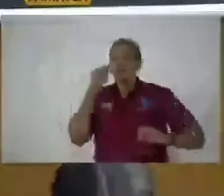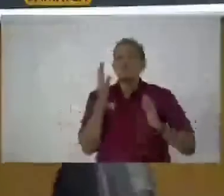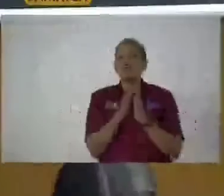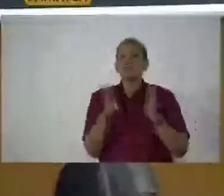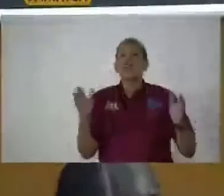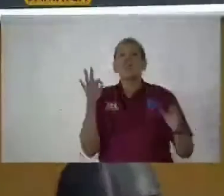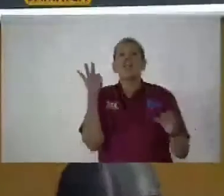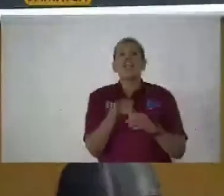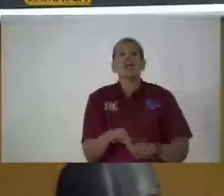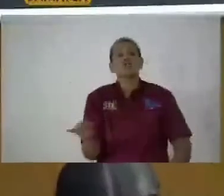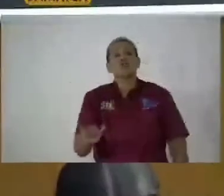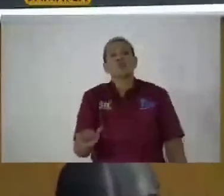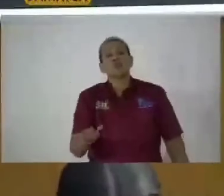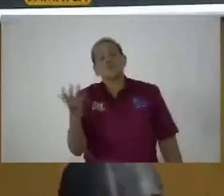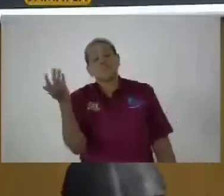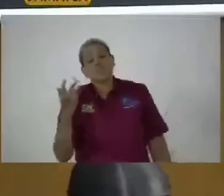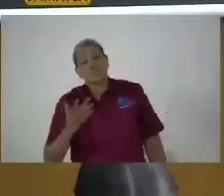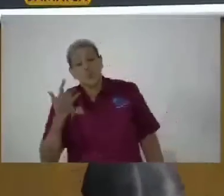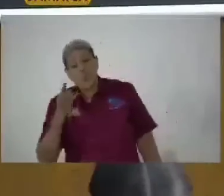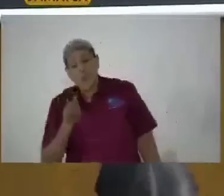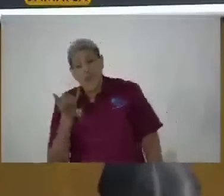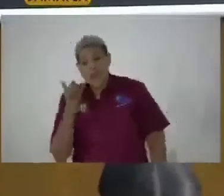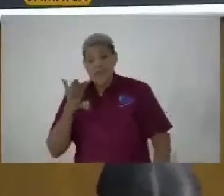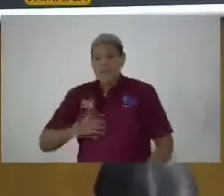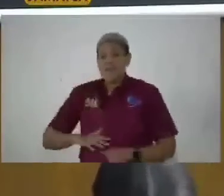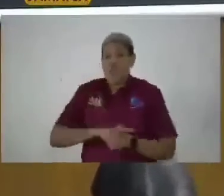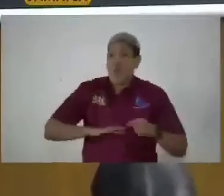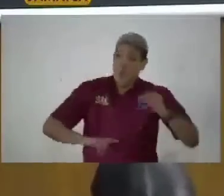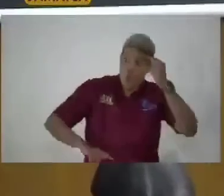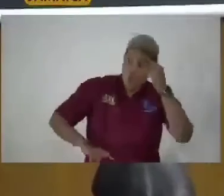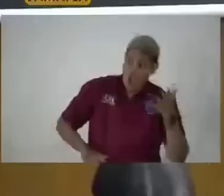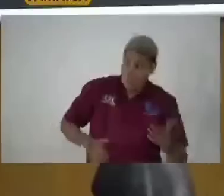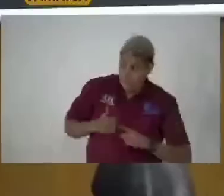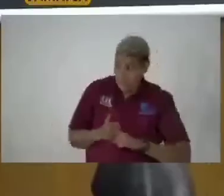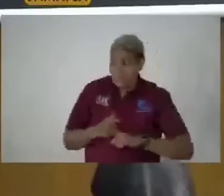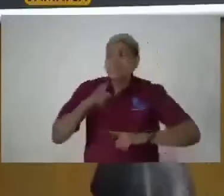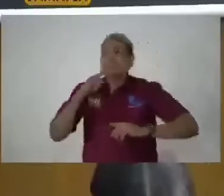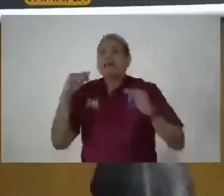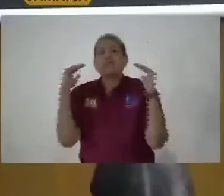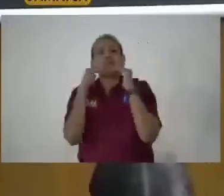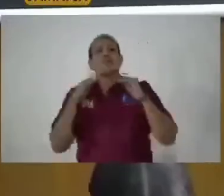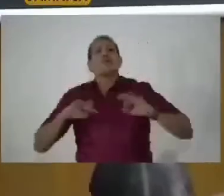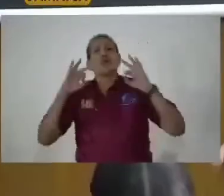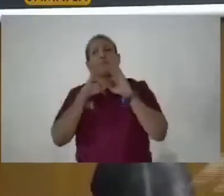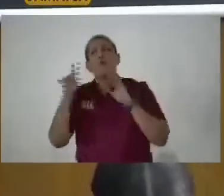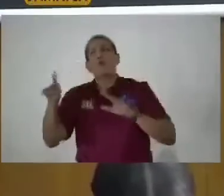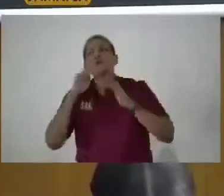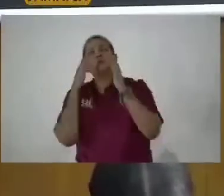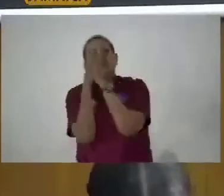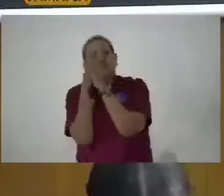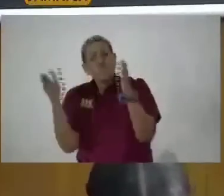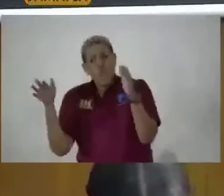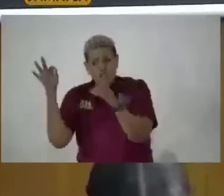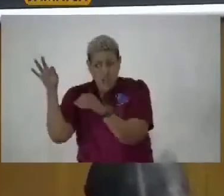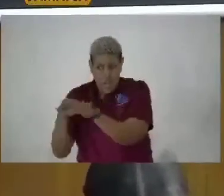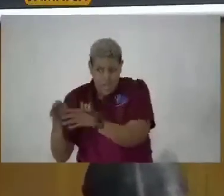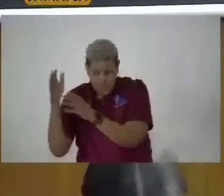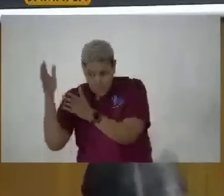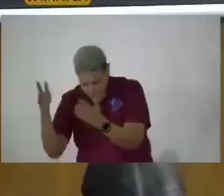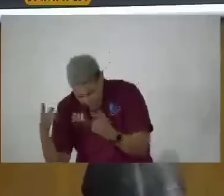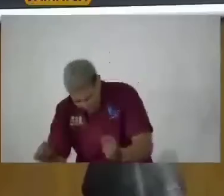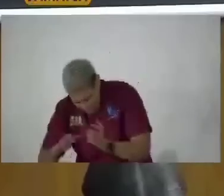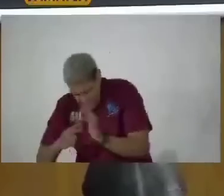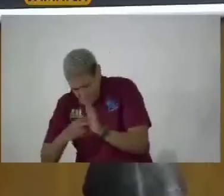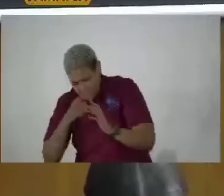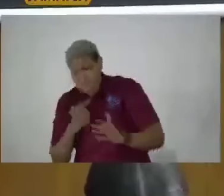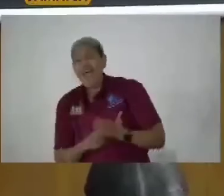general elections as well. Because if local government is of equal importance to general election, then